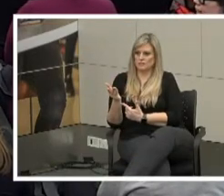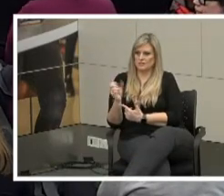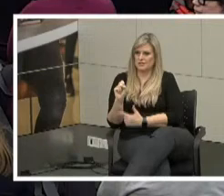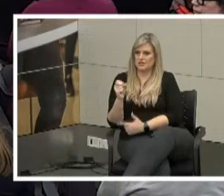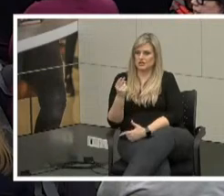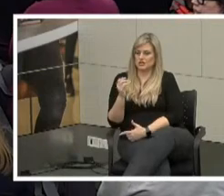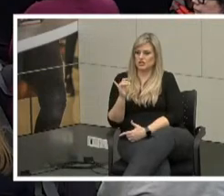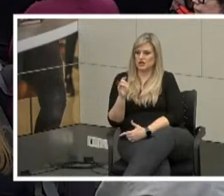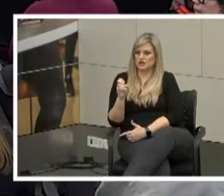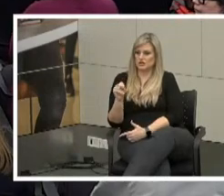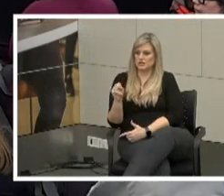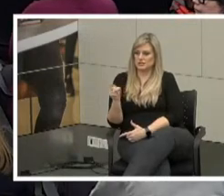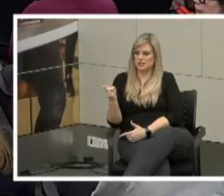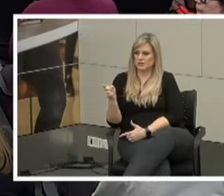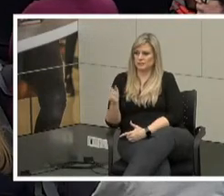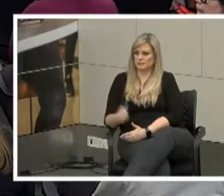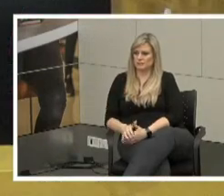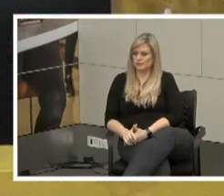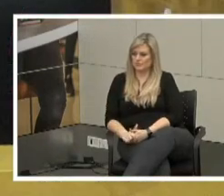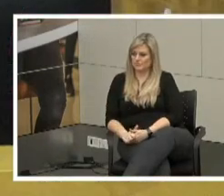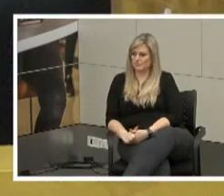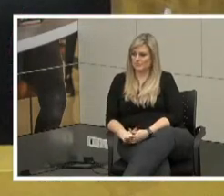here oh